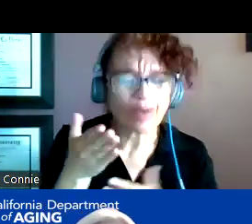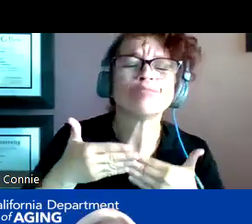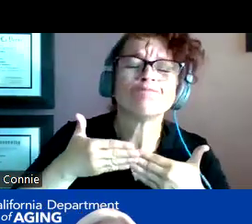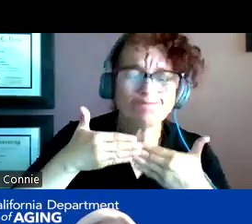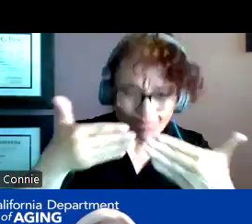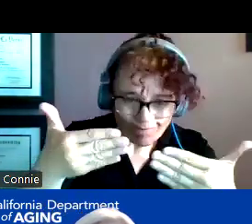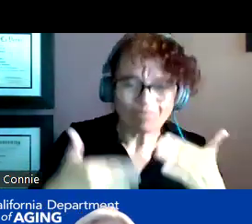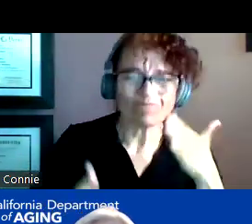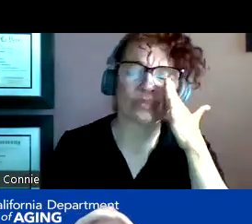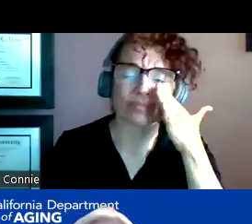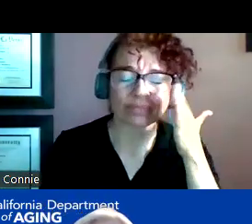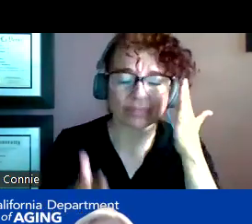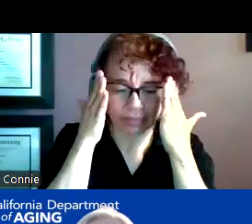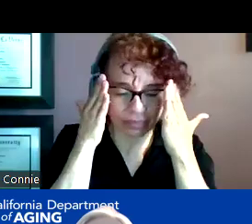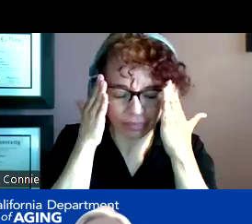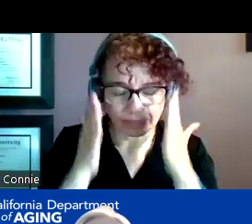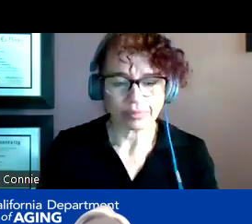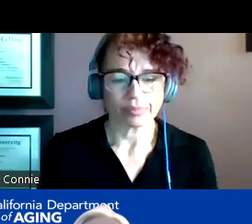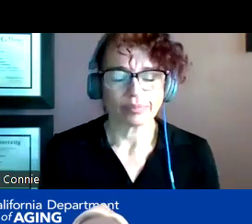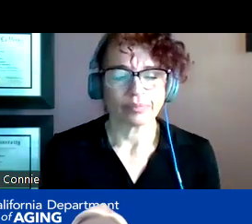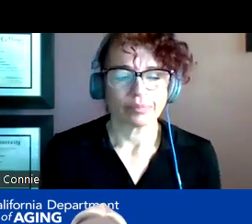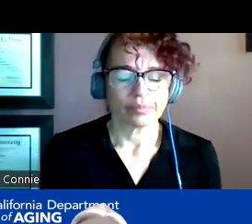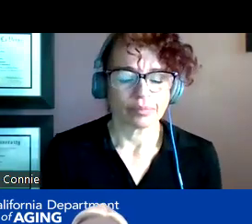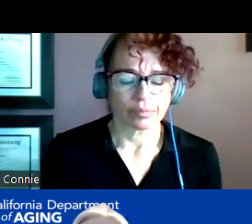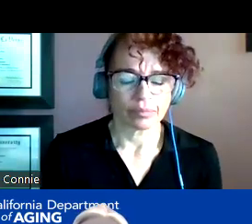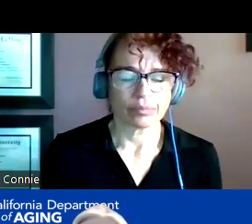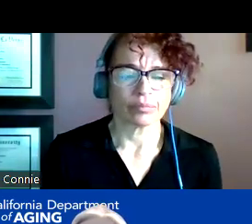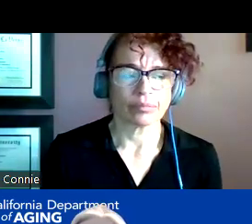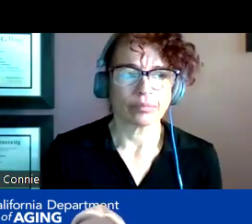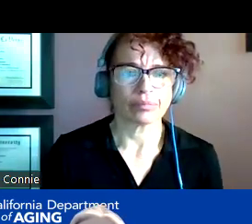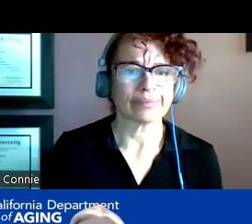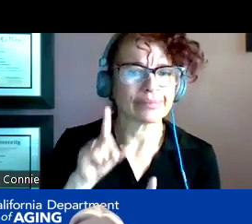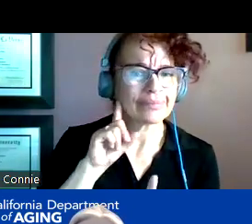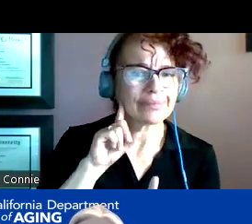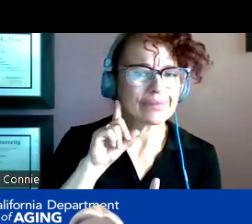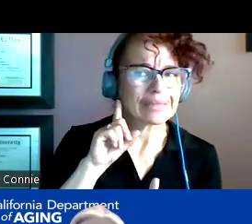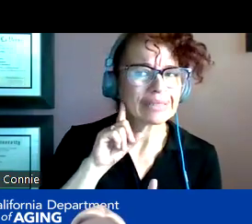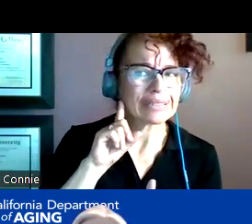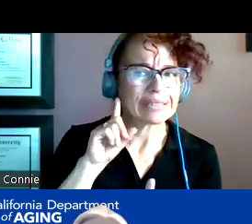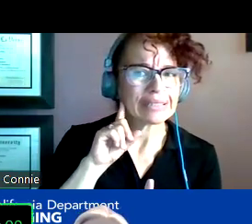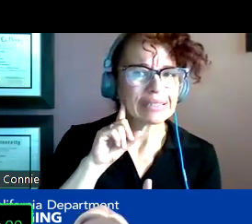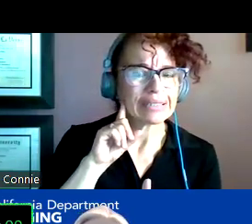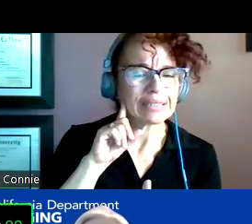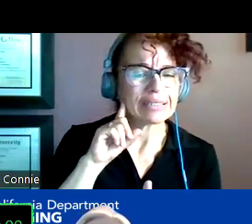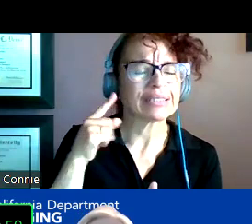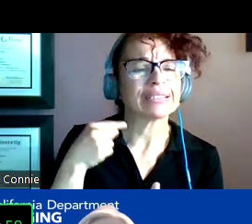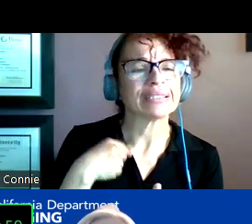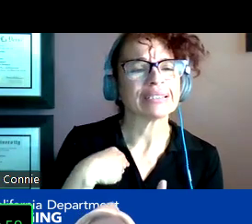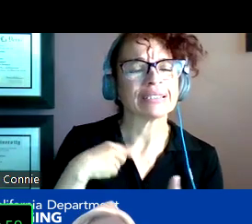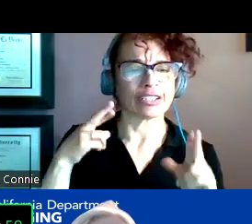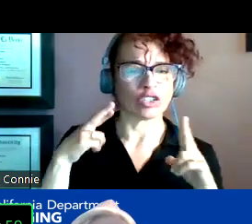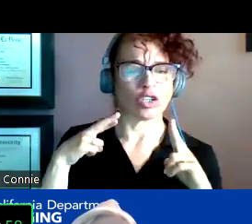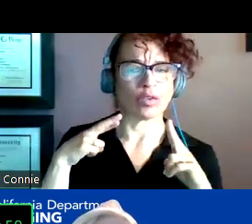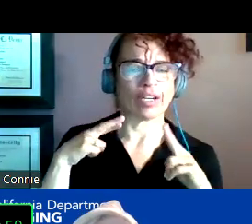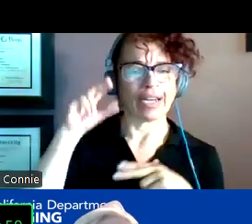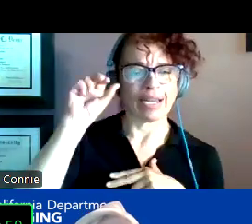ahead. I already know about my concern about Ken McCoy wage and getting a cabinet level position. I reside here in